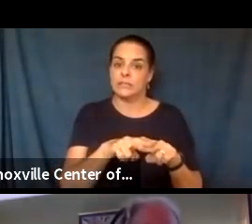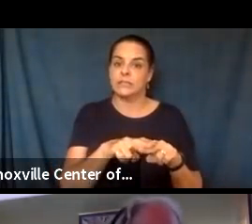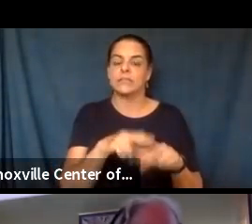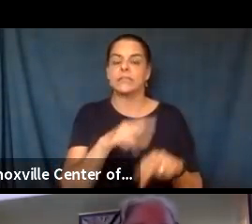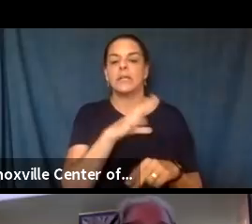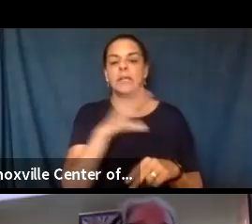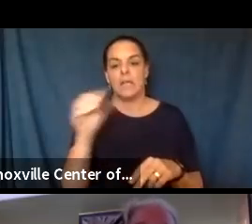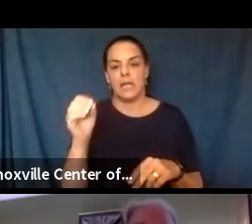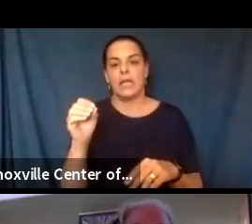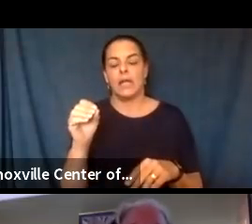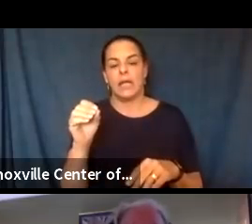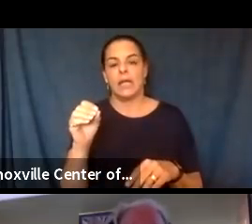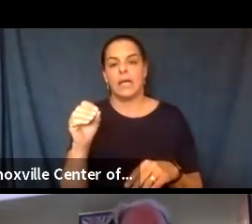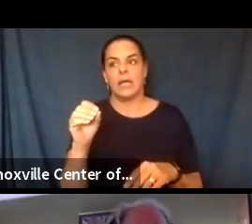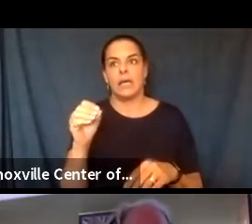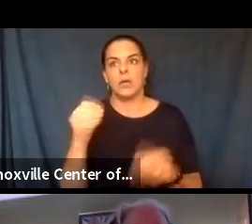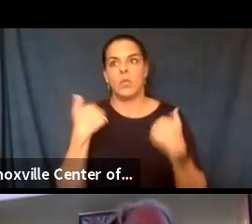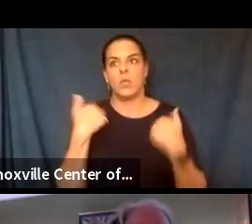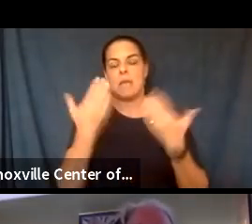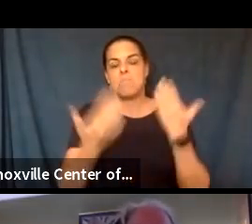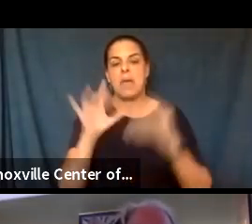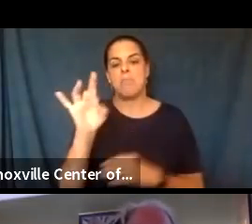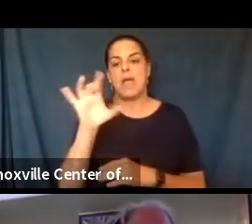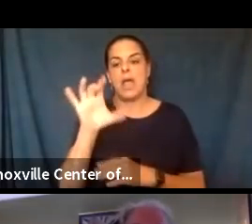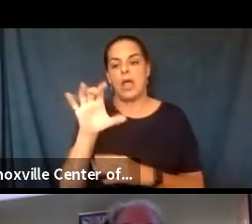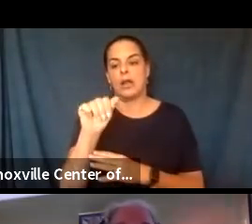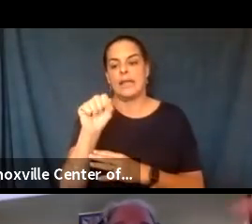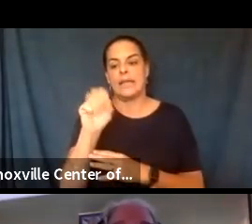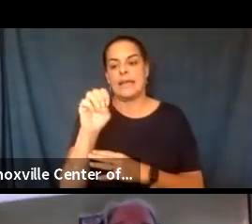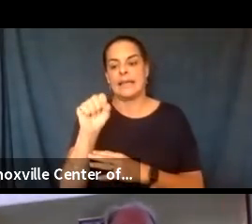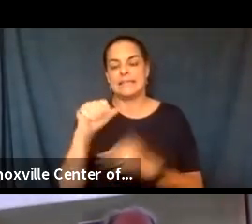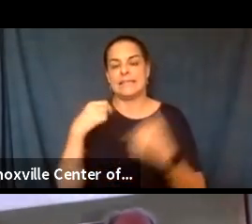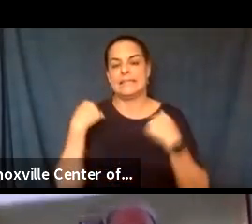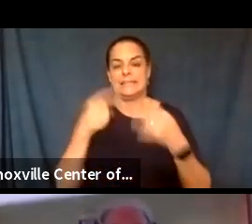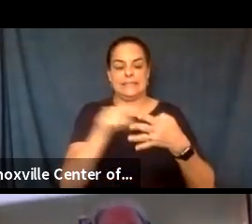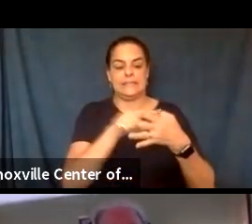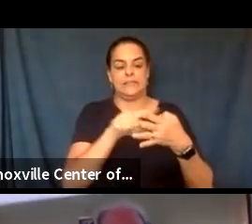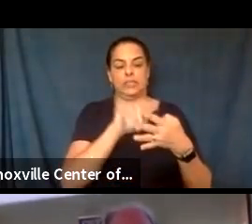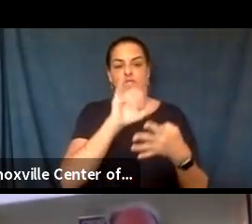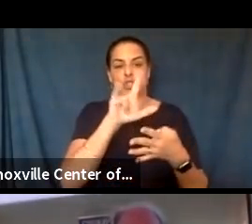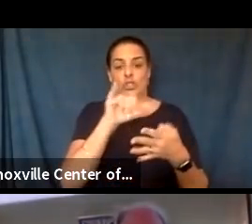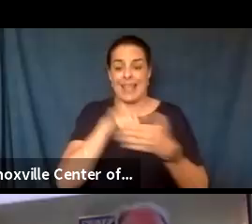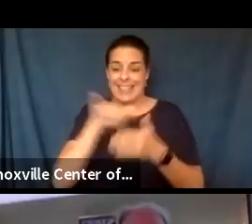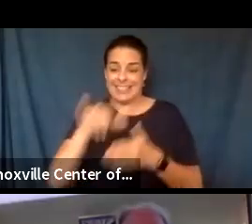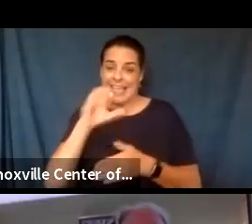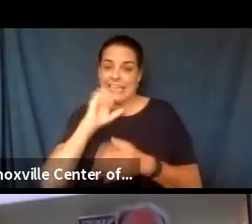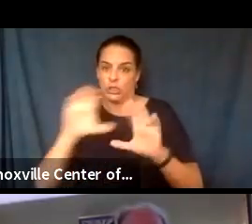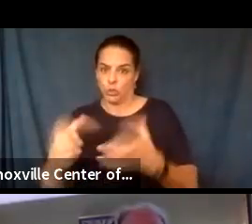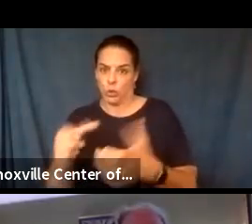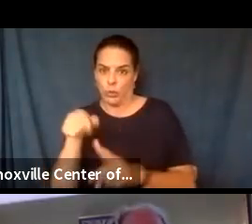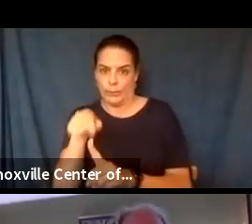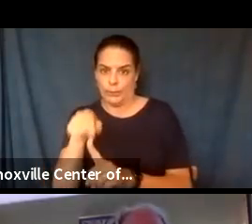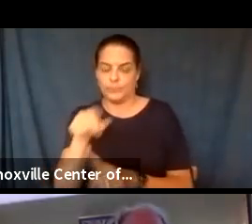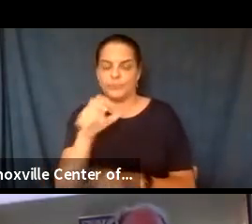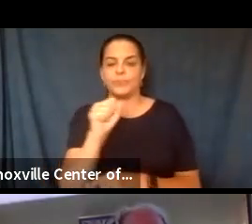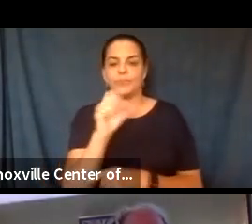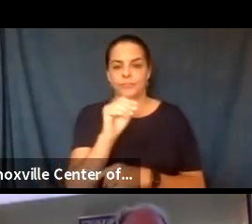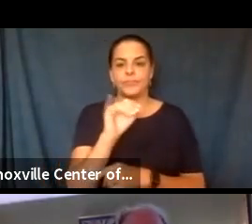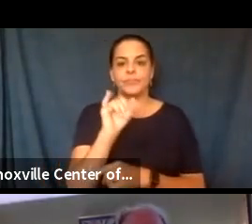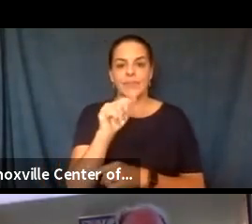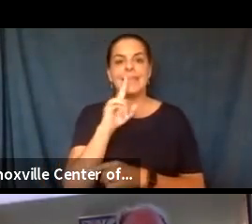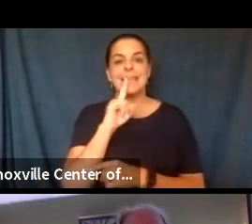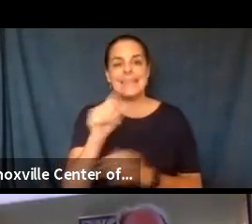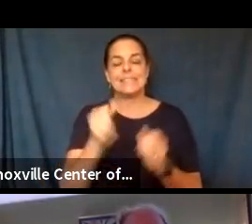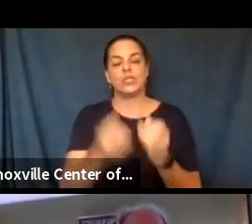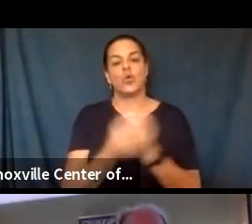had about 800 cases since the 1st of July in that age group alone. So it is a growth